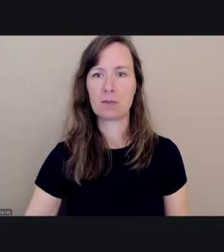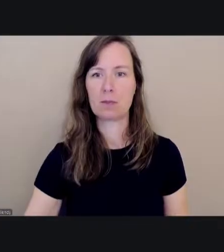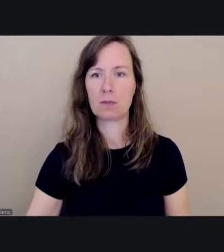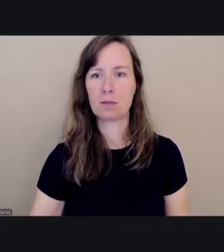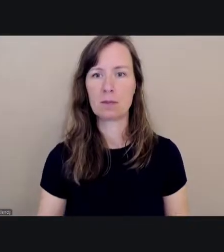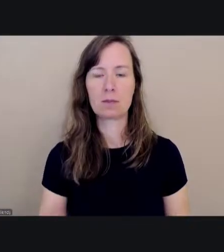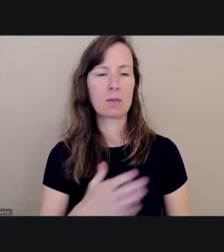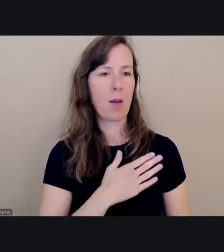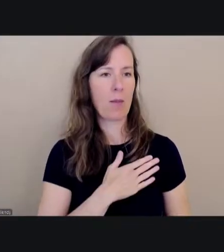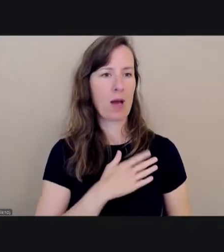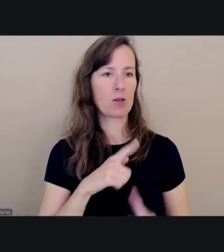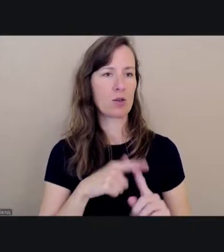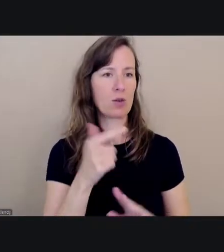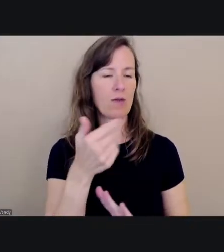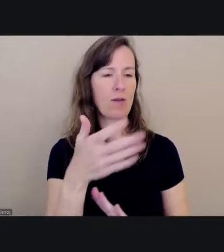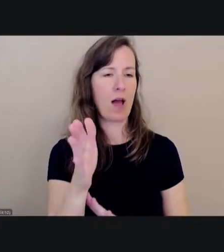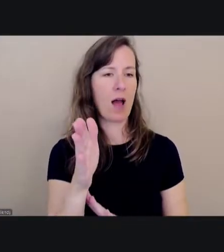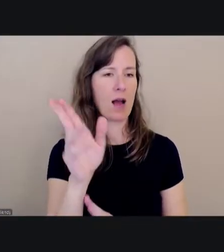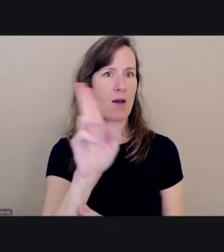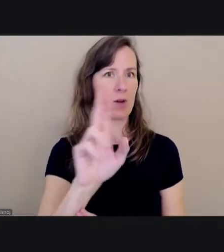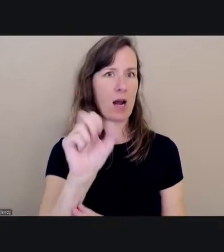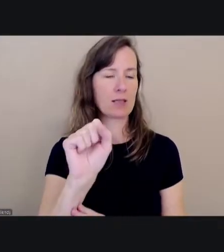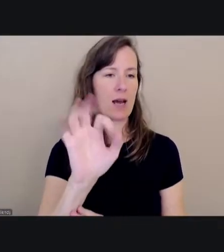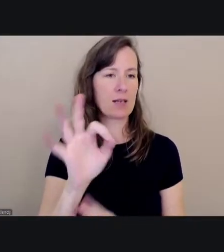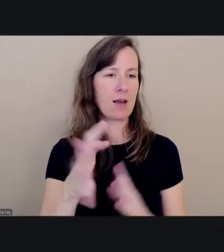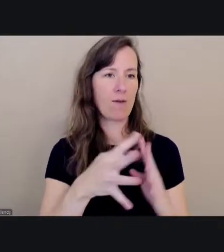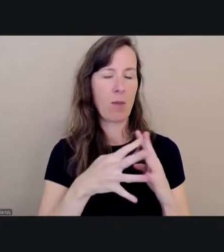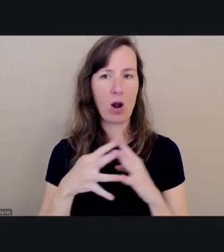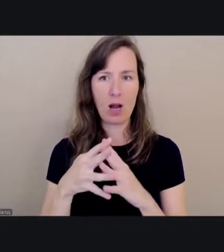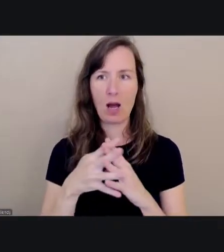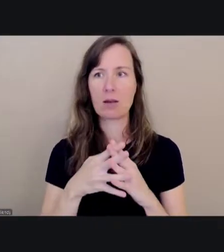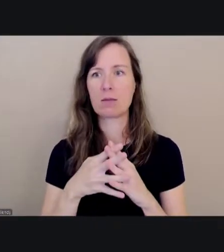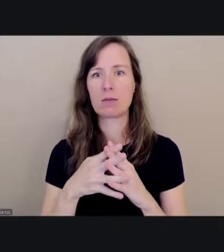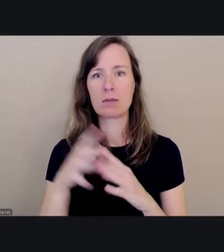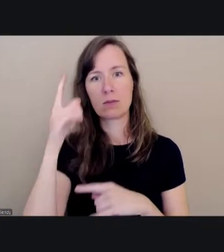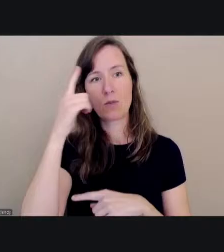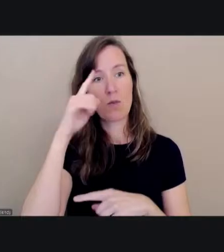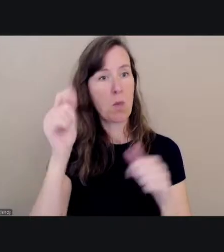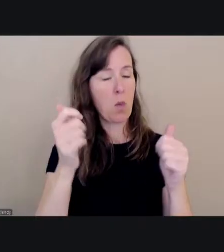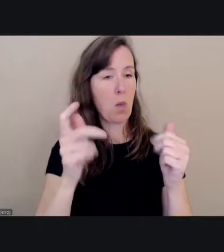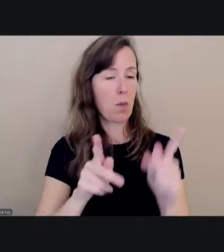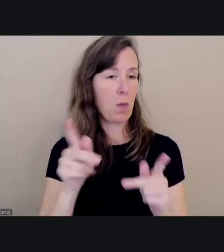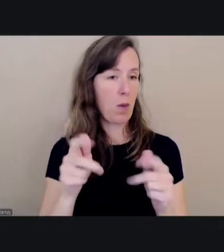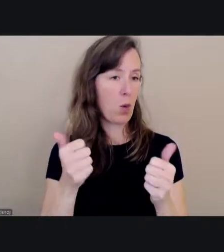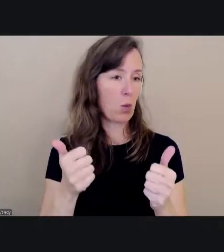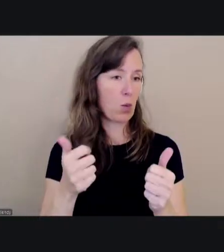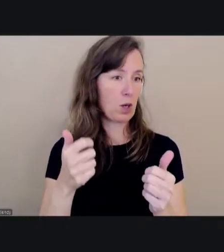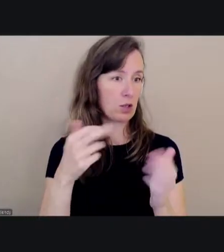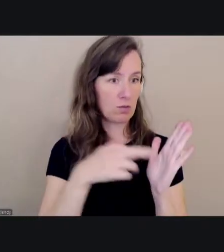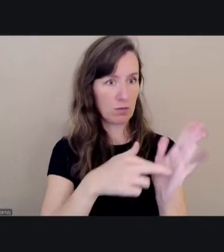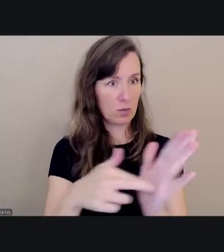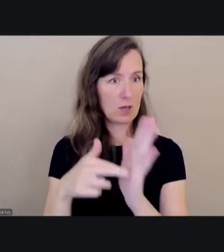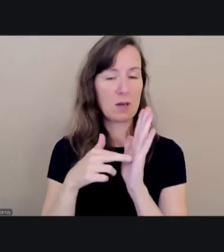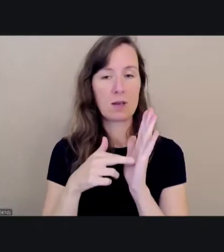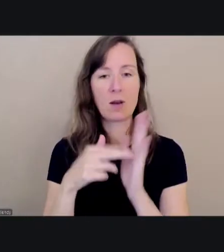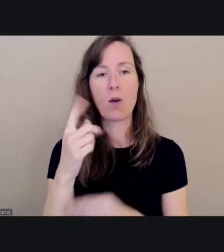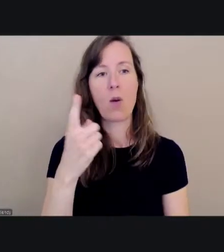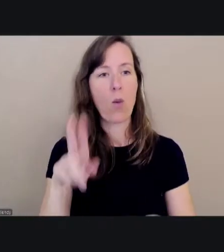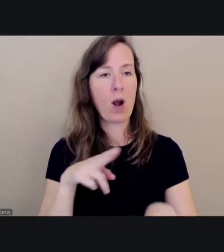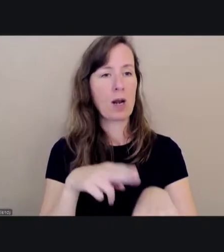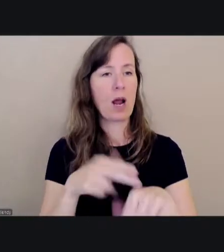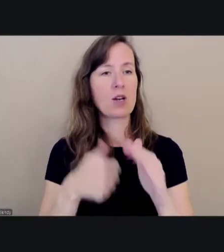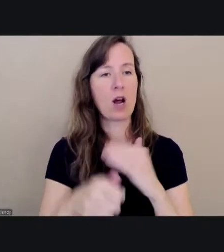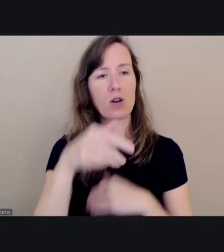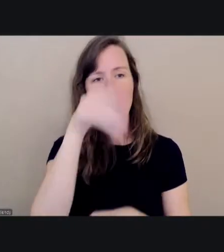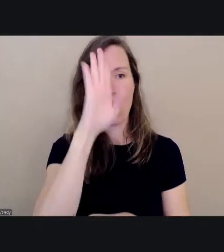I pledge allegiance to the flag of the United States of America and to the republic for which it stands, one nation